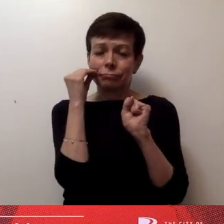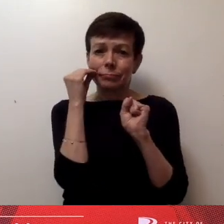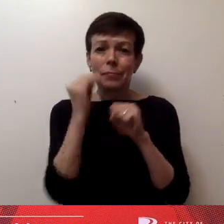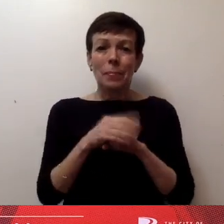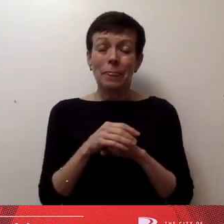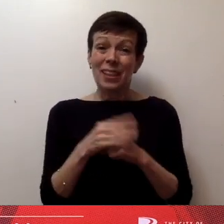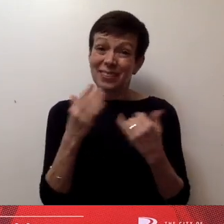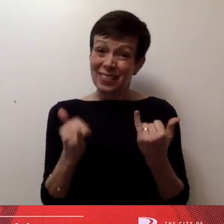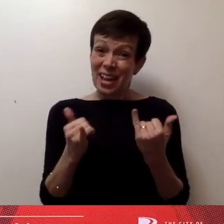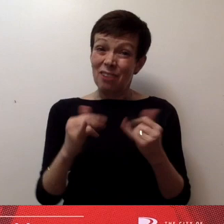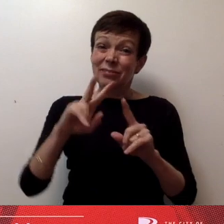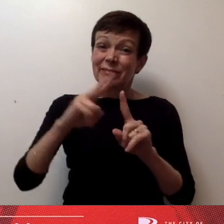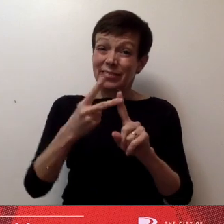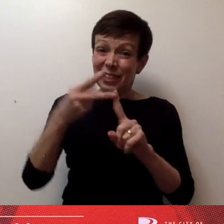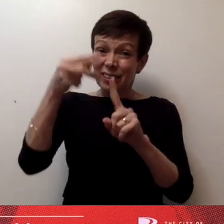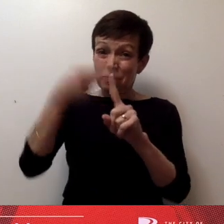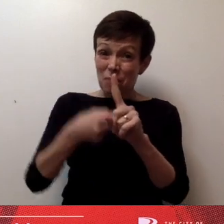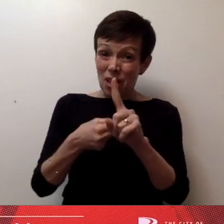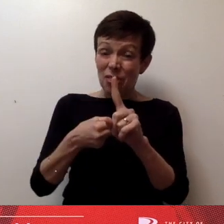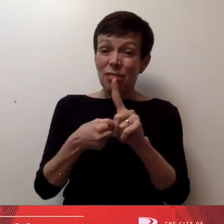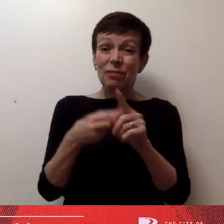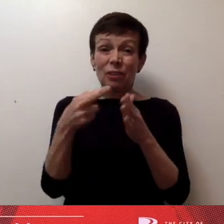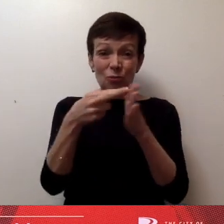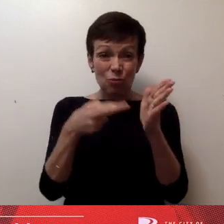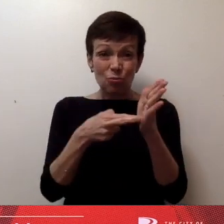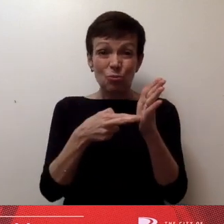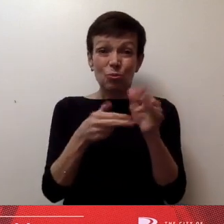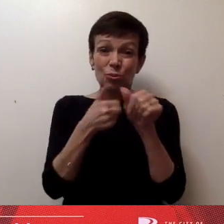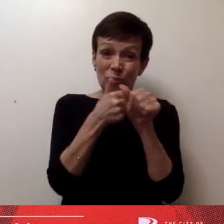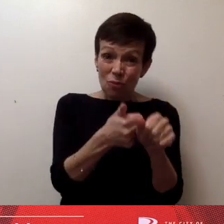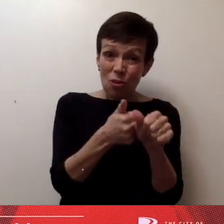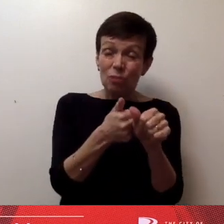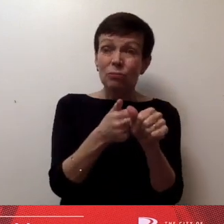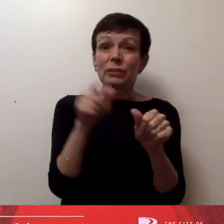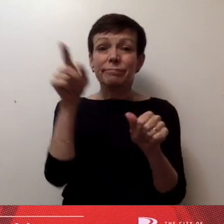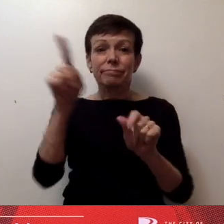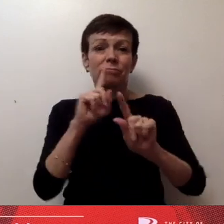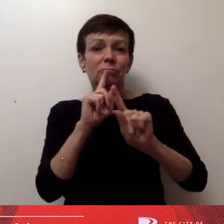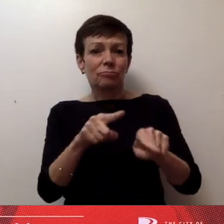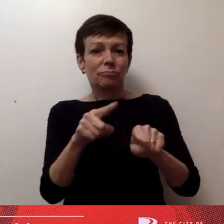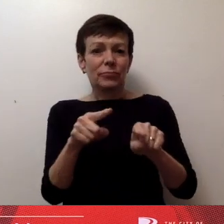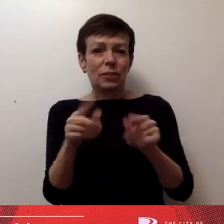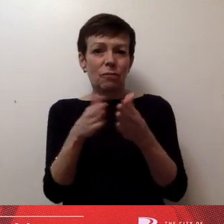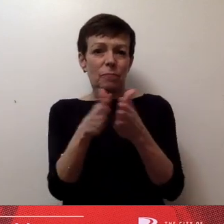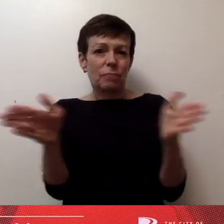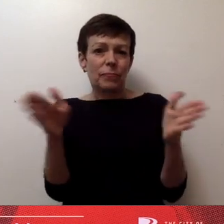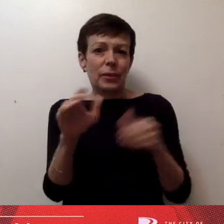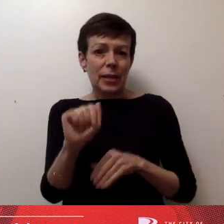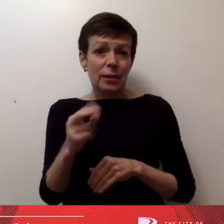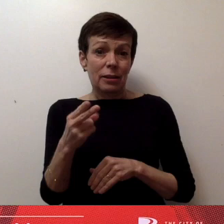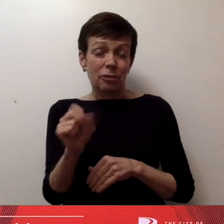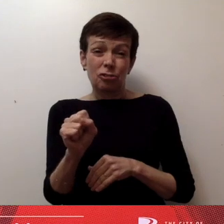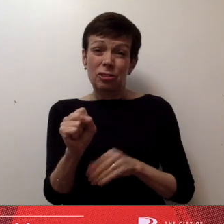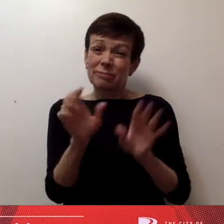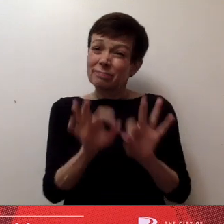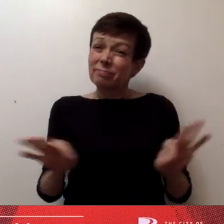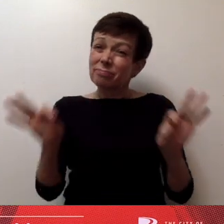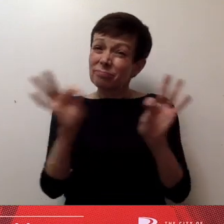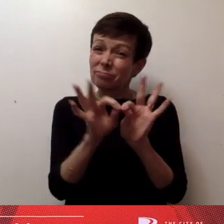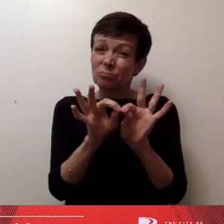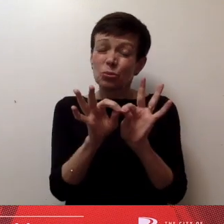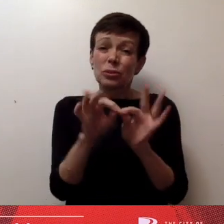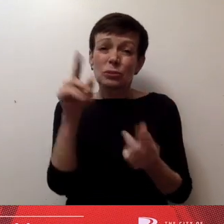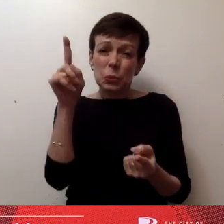second month of physical distancing and following public health orders. These are so important so that we can keep things in